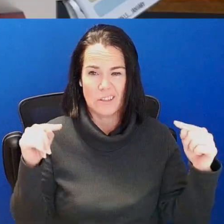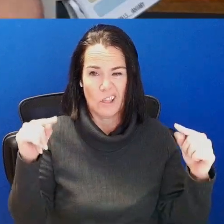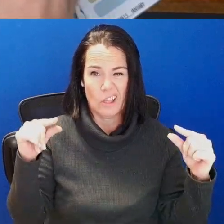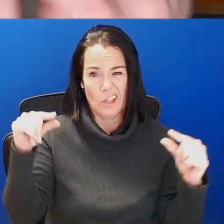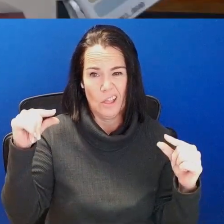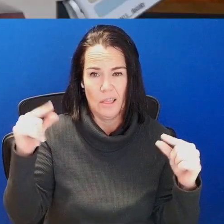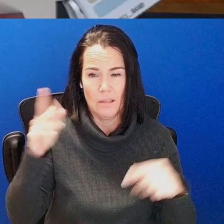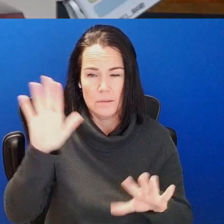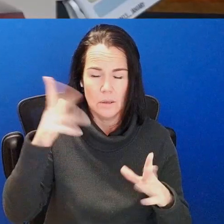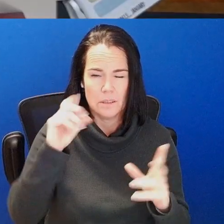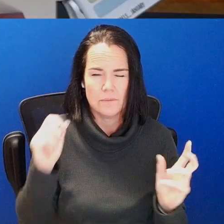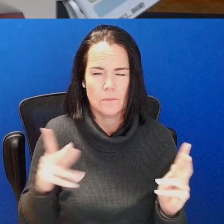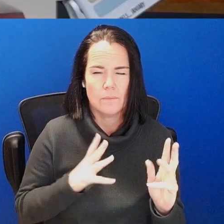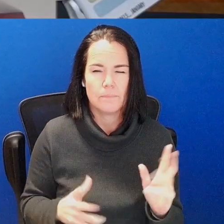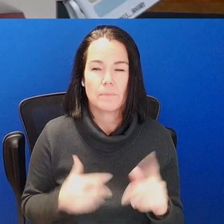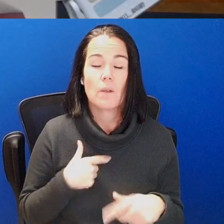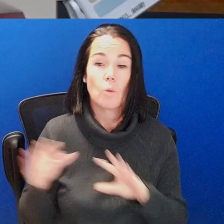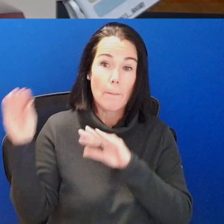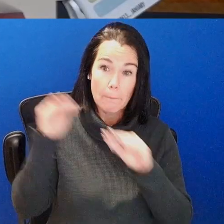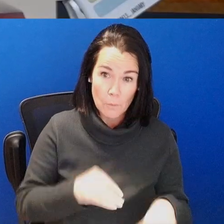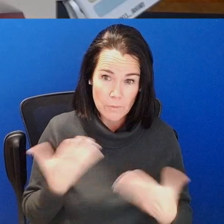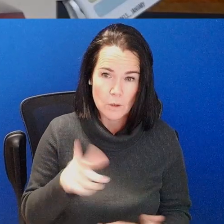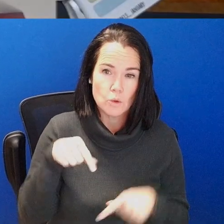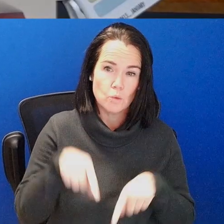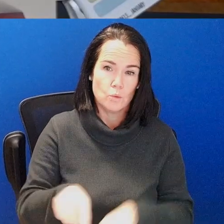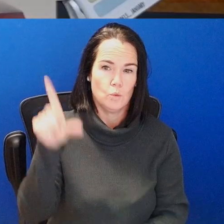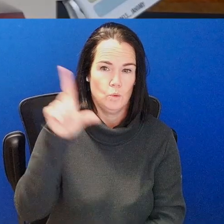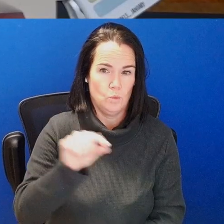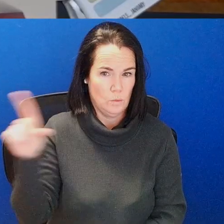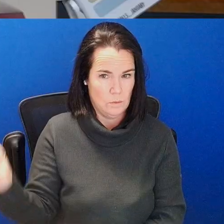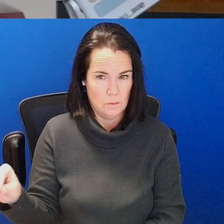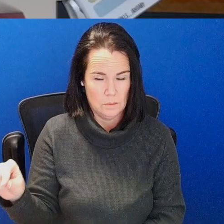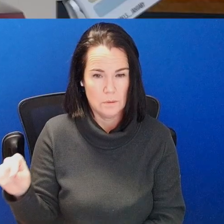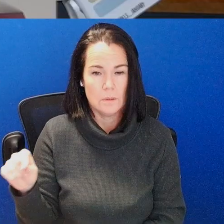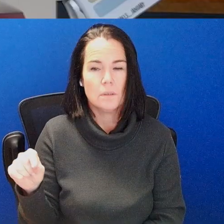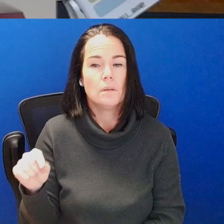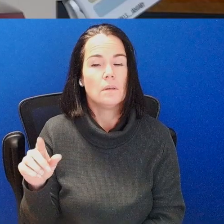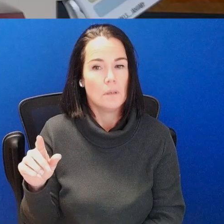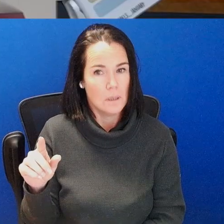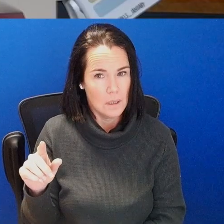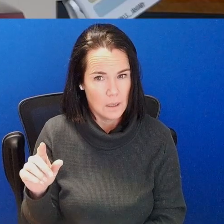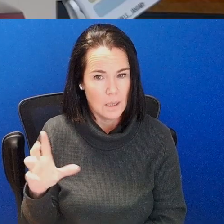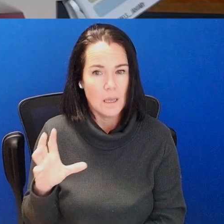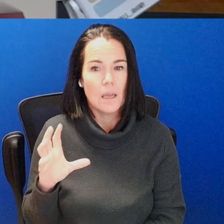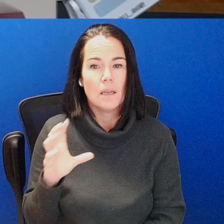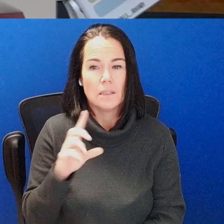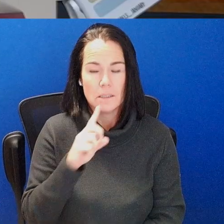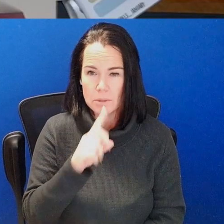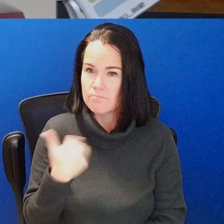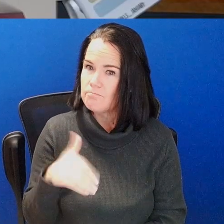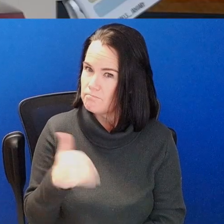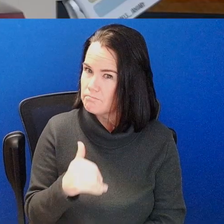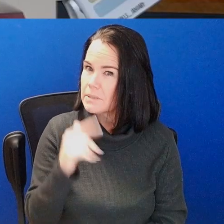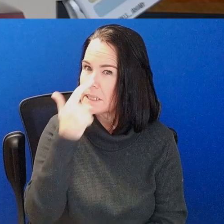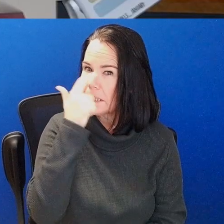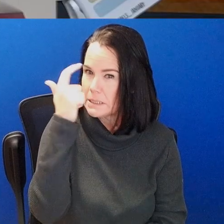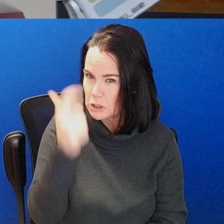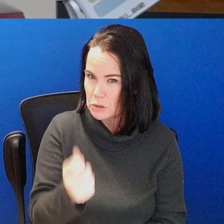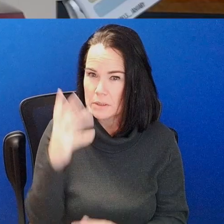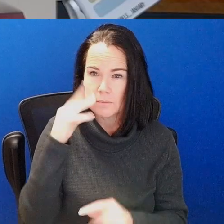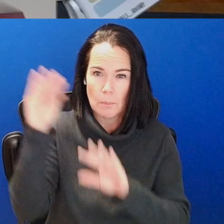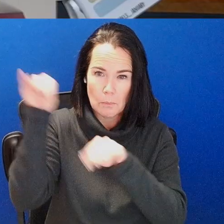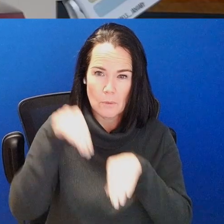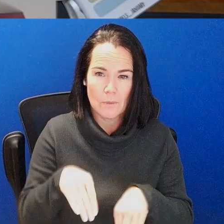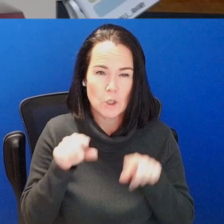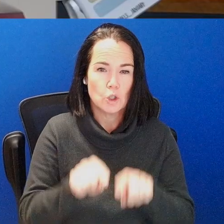a little crooked, but that's okay. In 2020. So it has been a really interesting